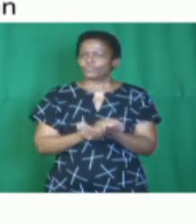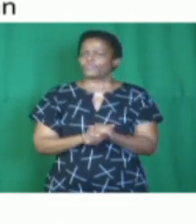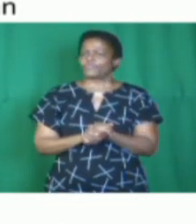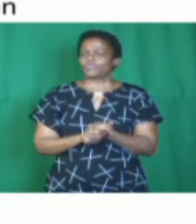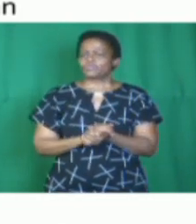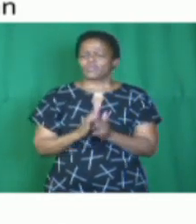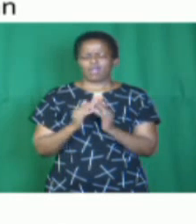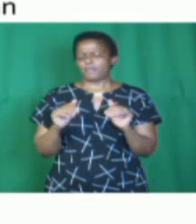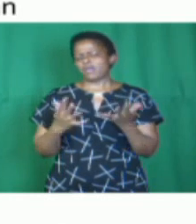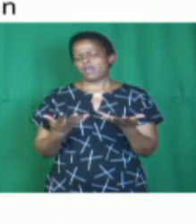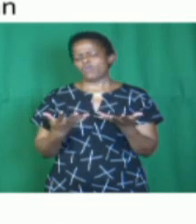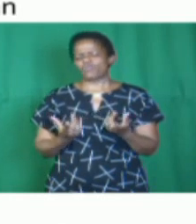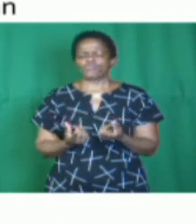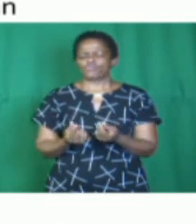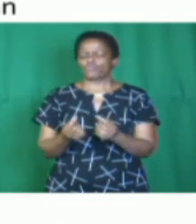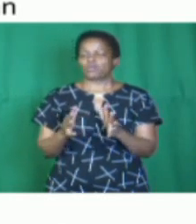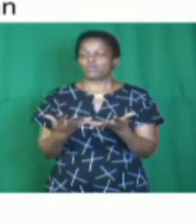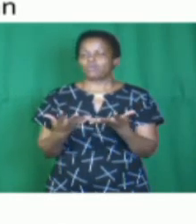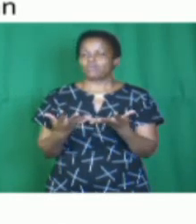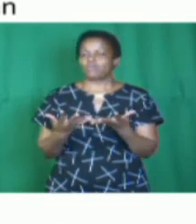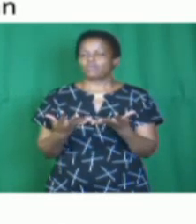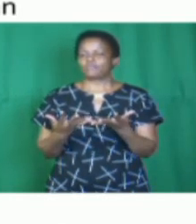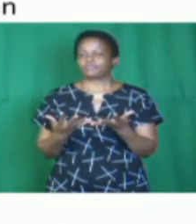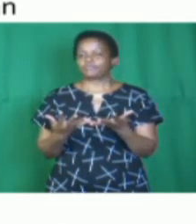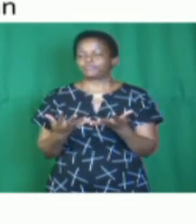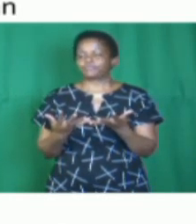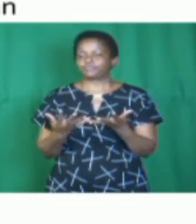this? This is how you can achieve it.